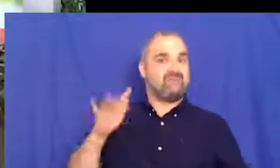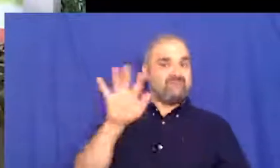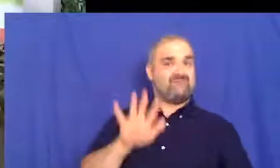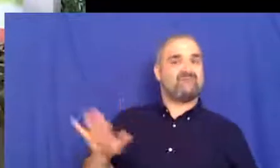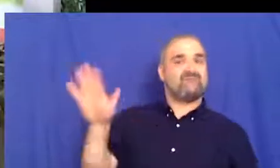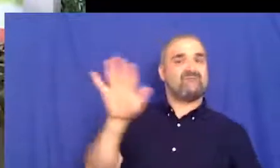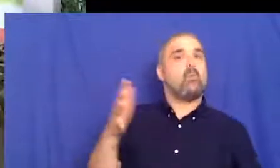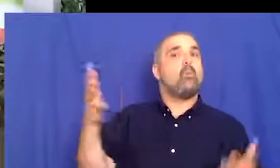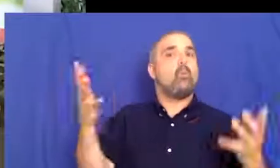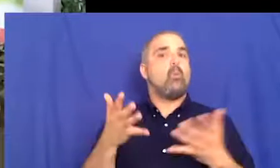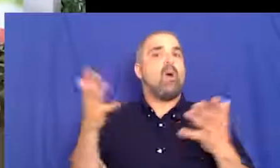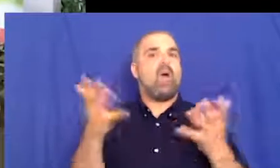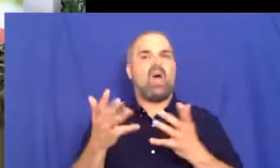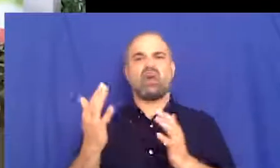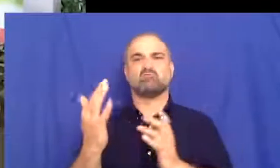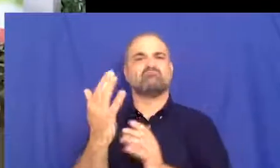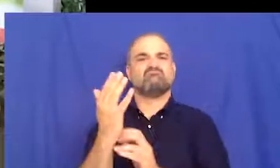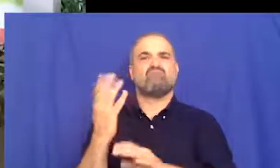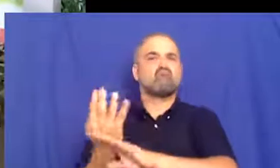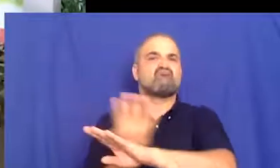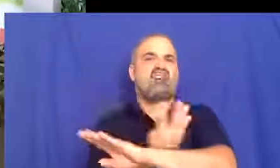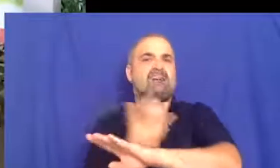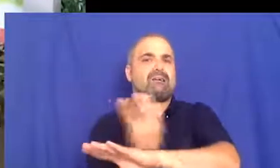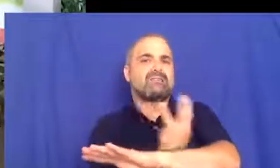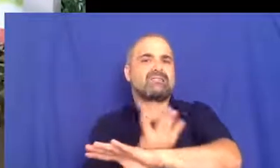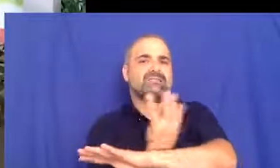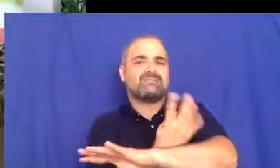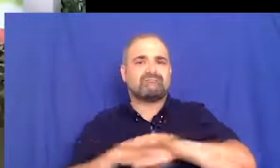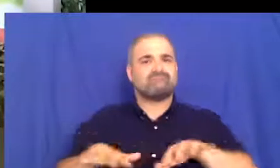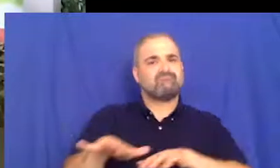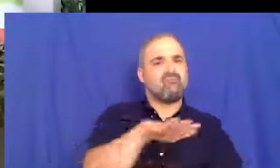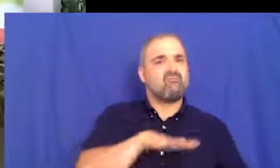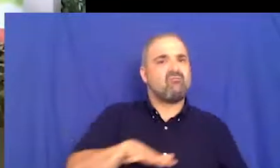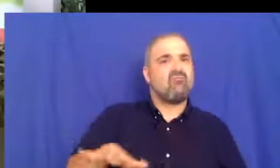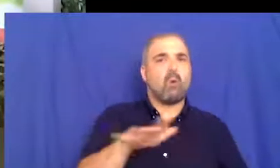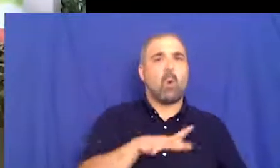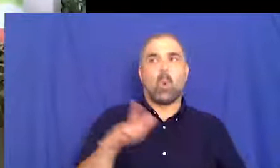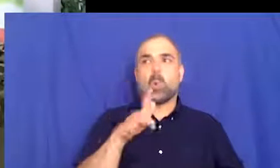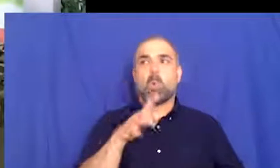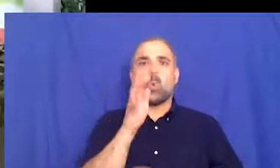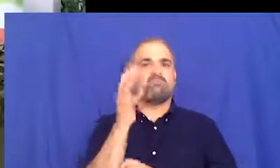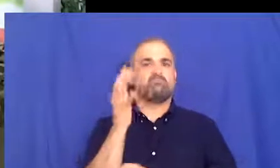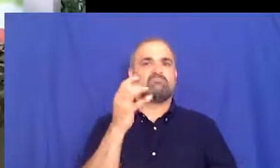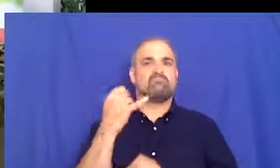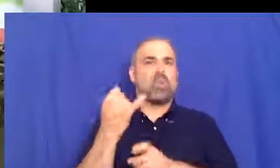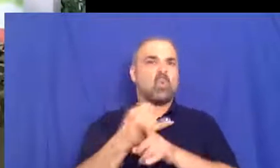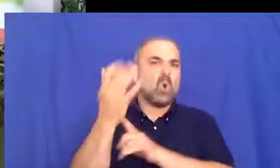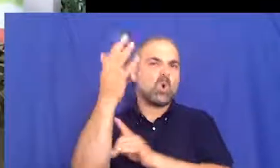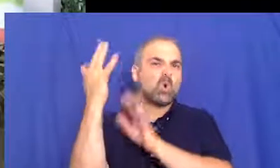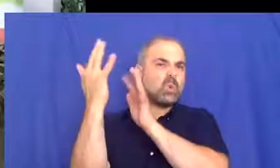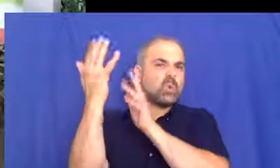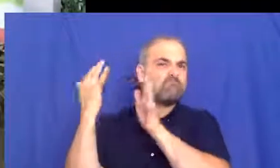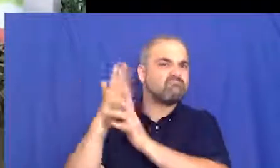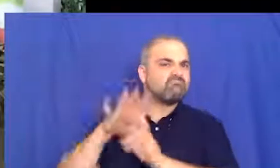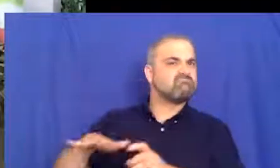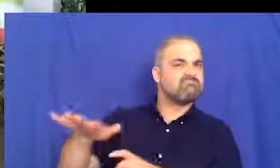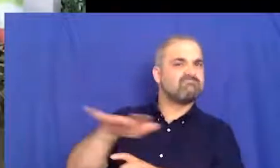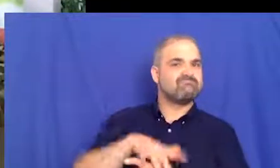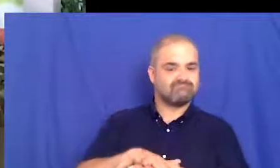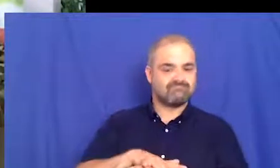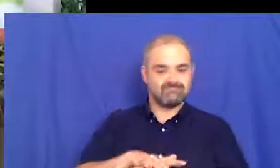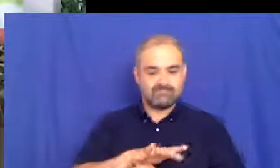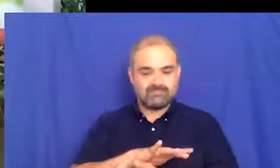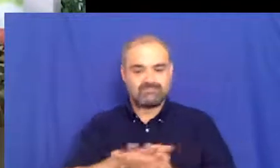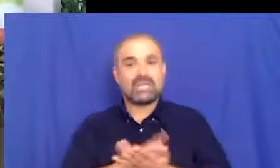prefer to live in sort of grassy areas, so like sparse wooded areas, anywhere that really